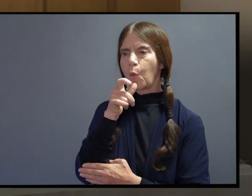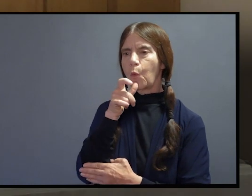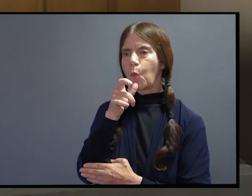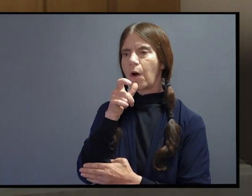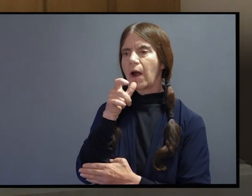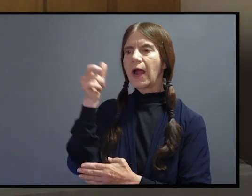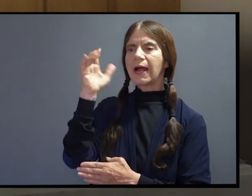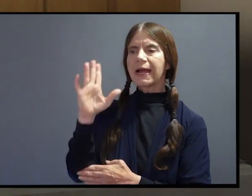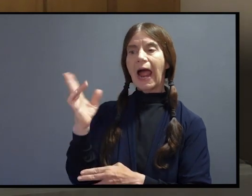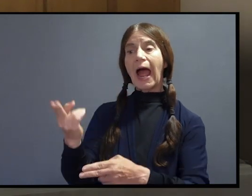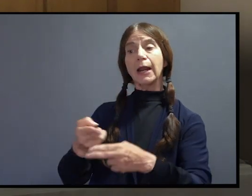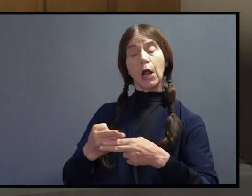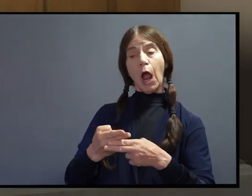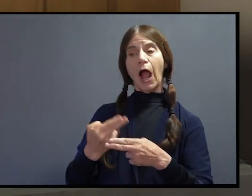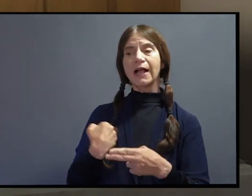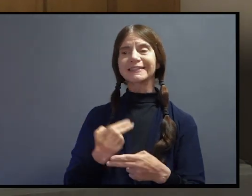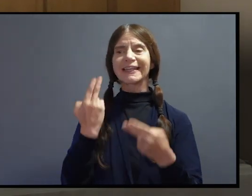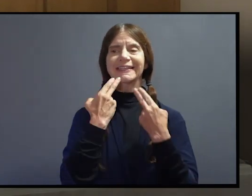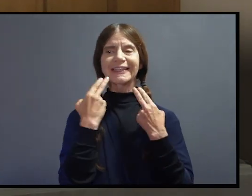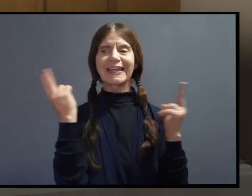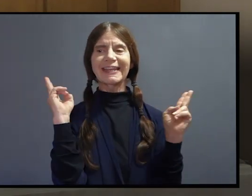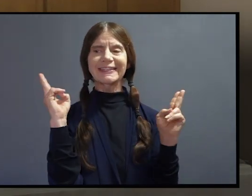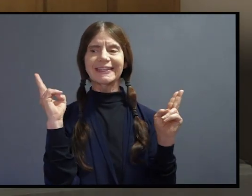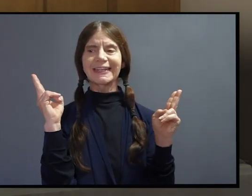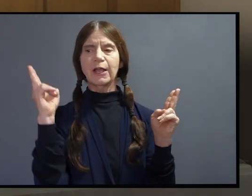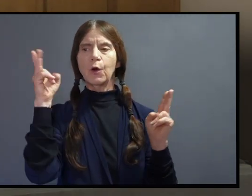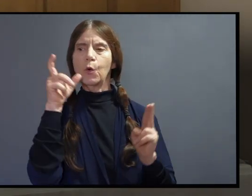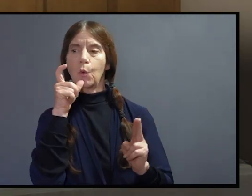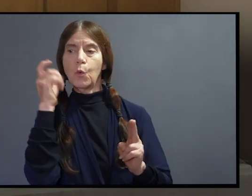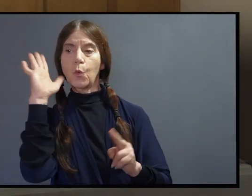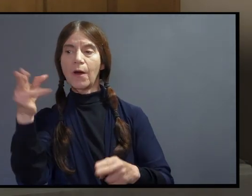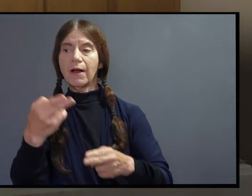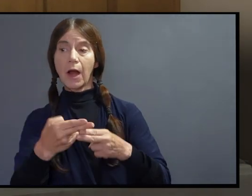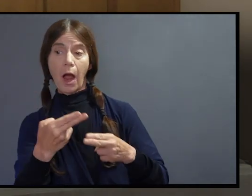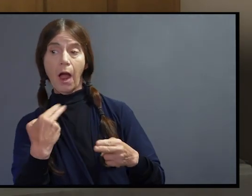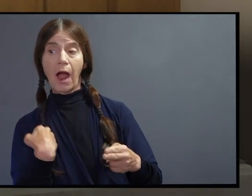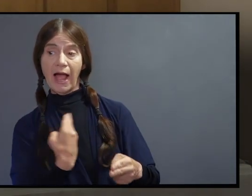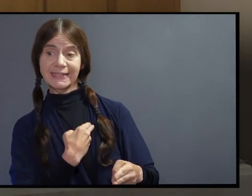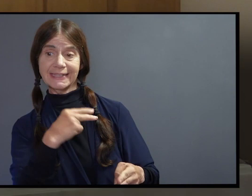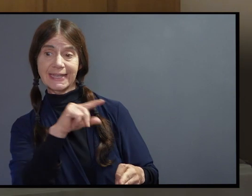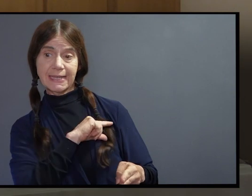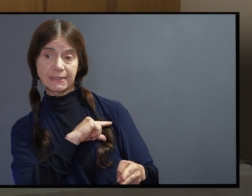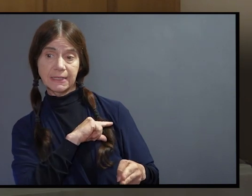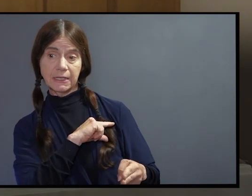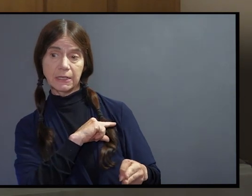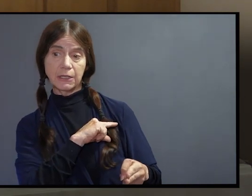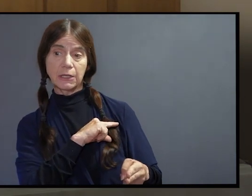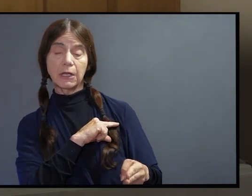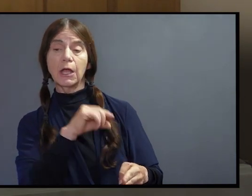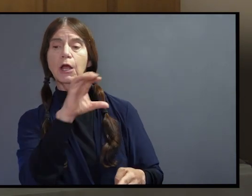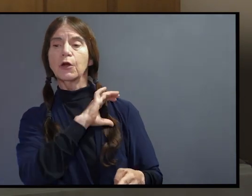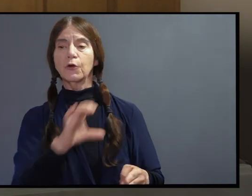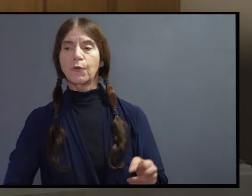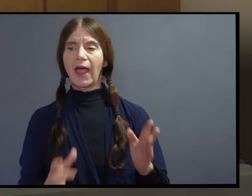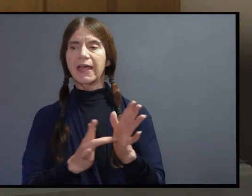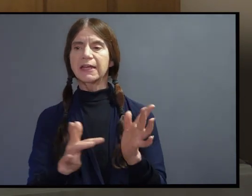any charge against God's elect? It is God who justifies. Who is to